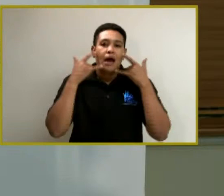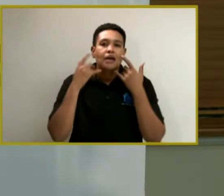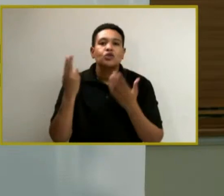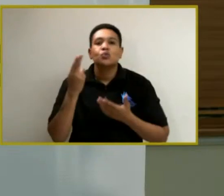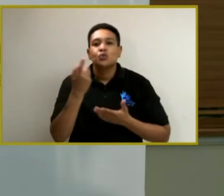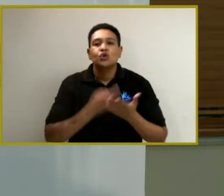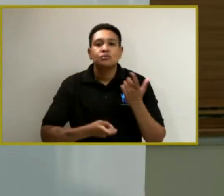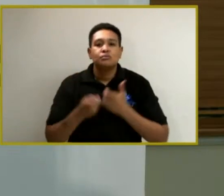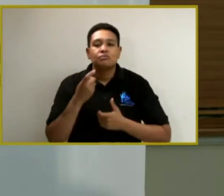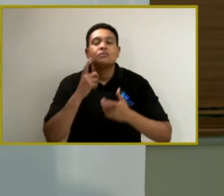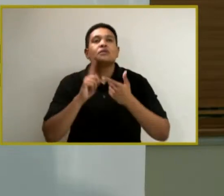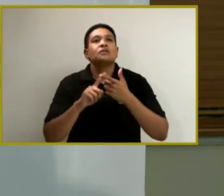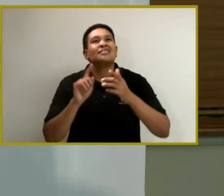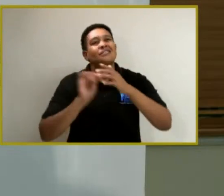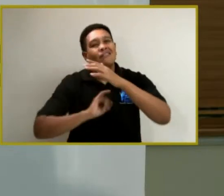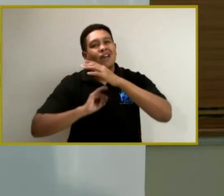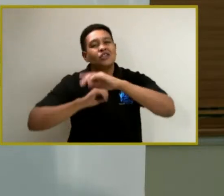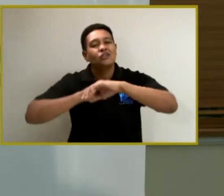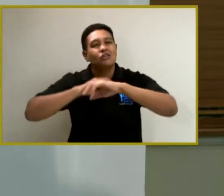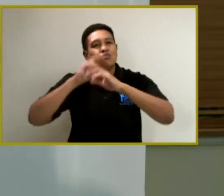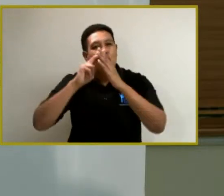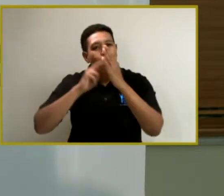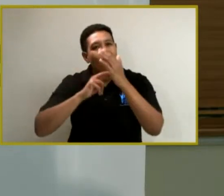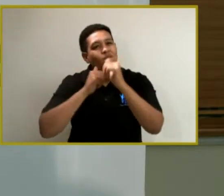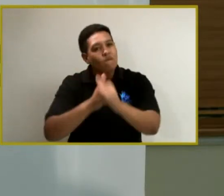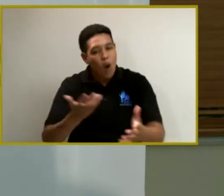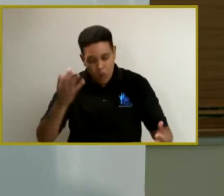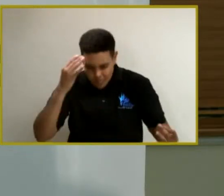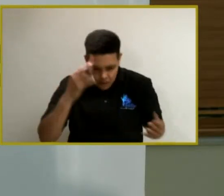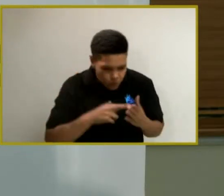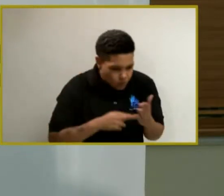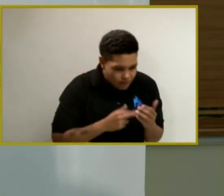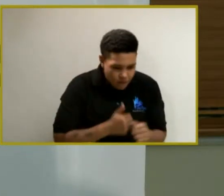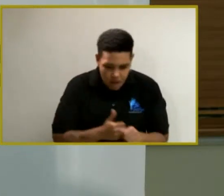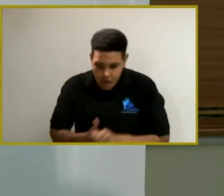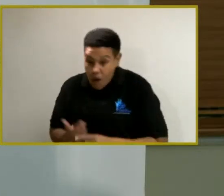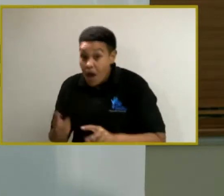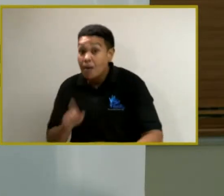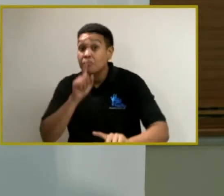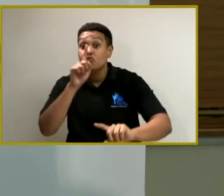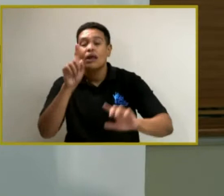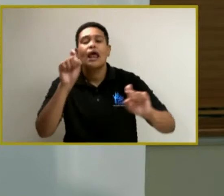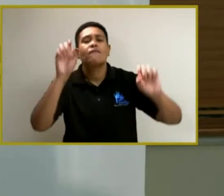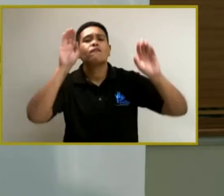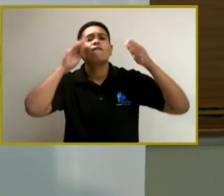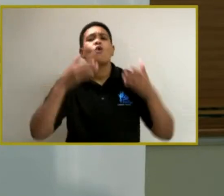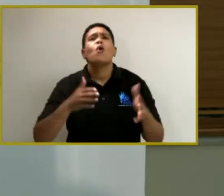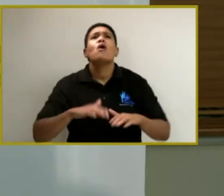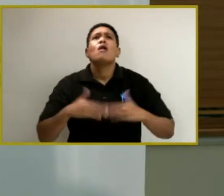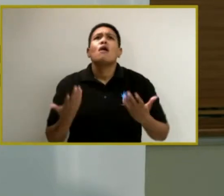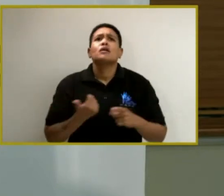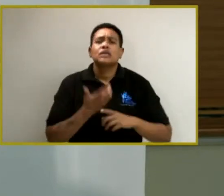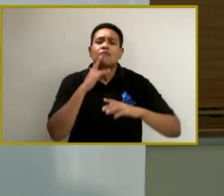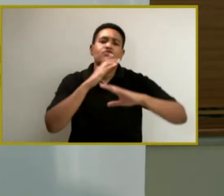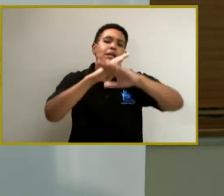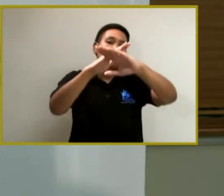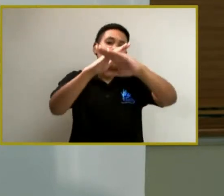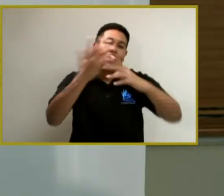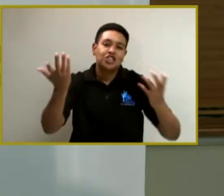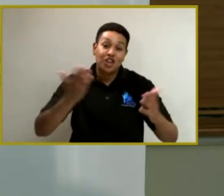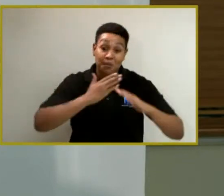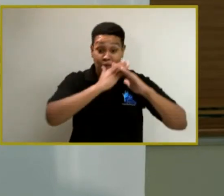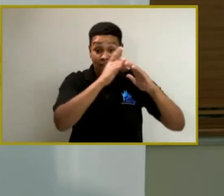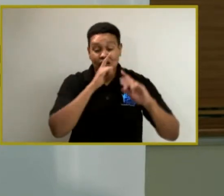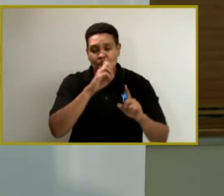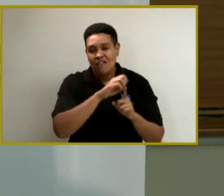of your infection prevention and control measures, it really has to focus a lot on prevention